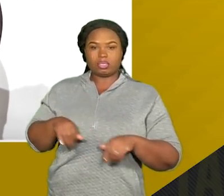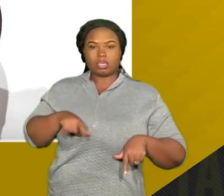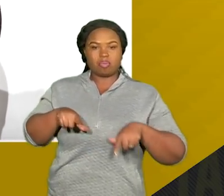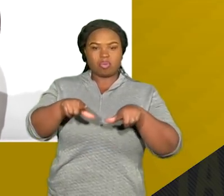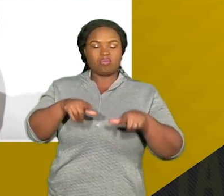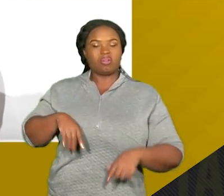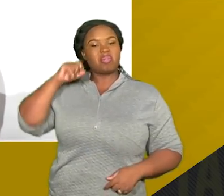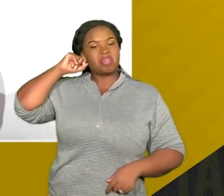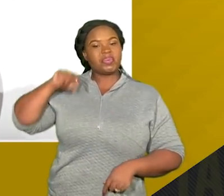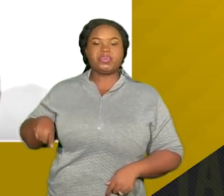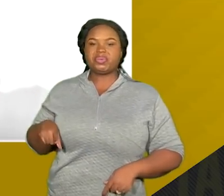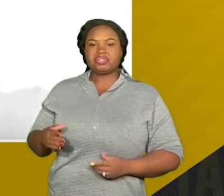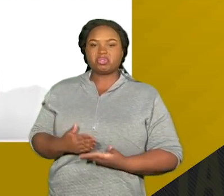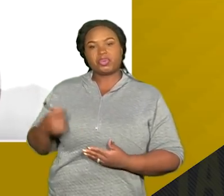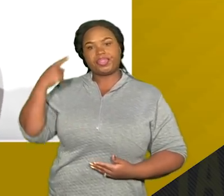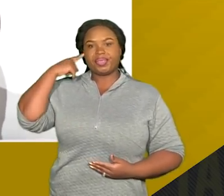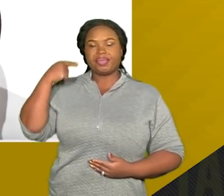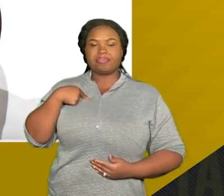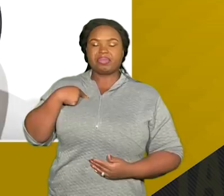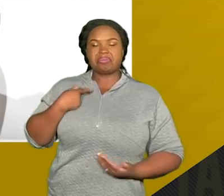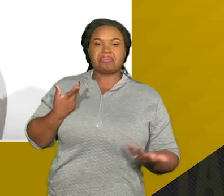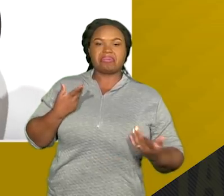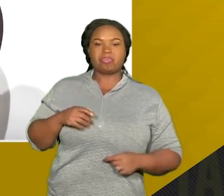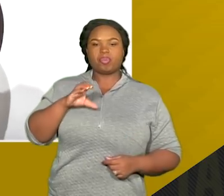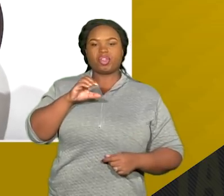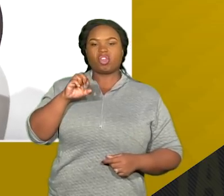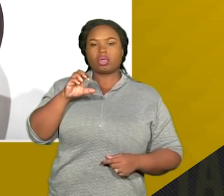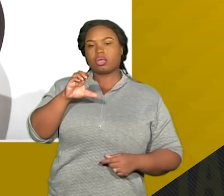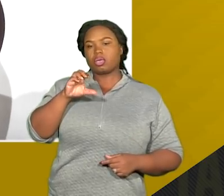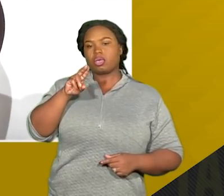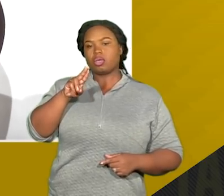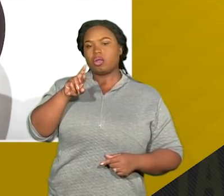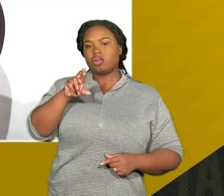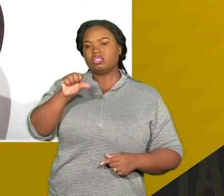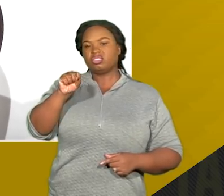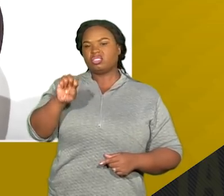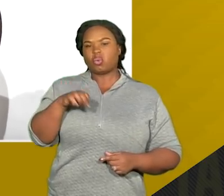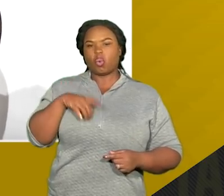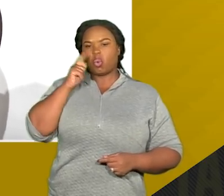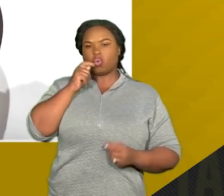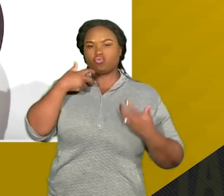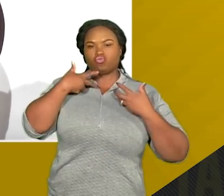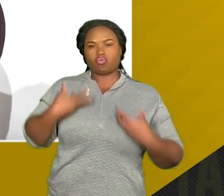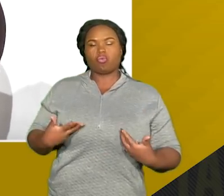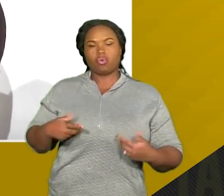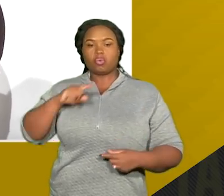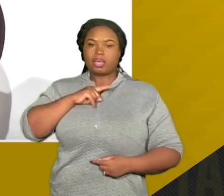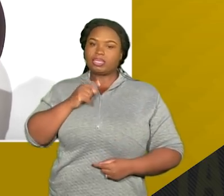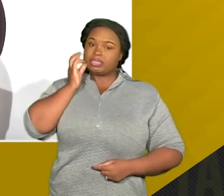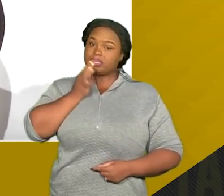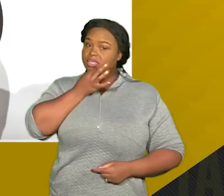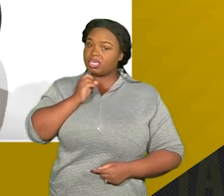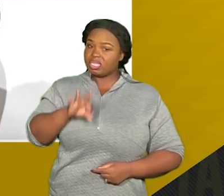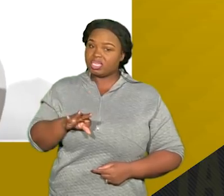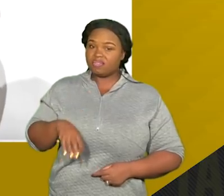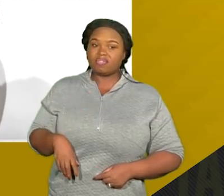were so ignorant to think that I am cursed or I am bewitched. So in that sense, my life was threatened because they told my mother hore if she doesn't